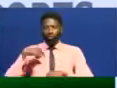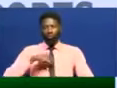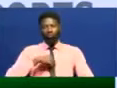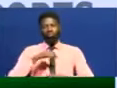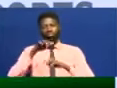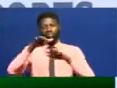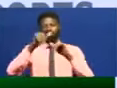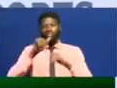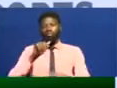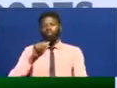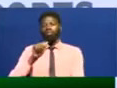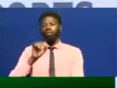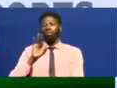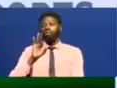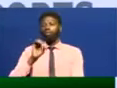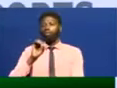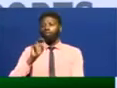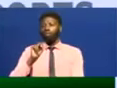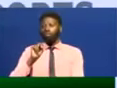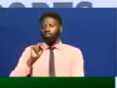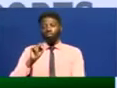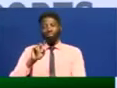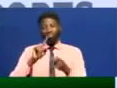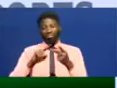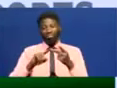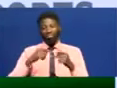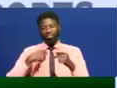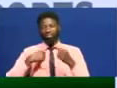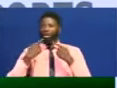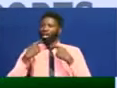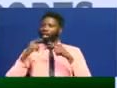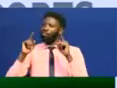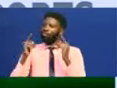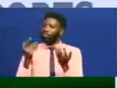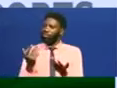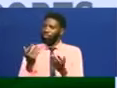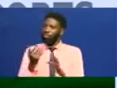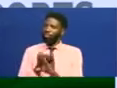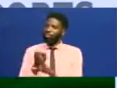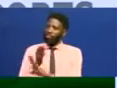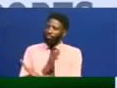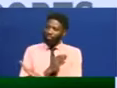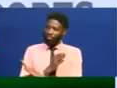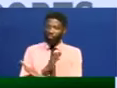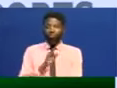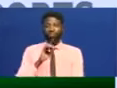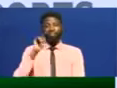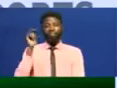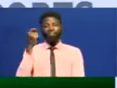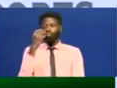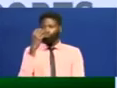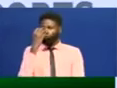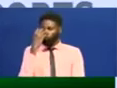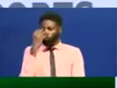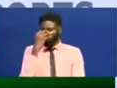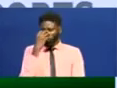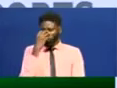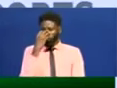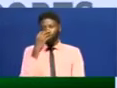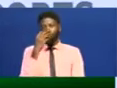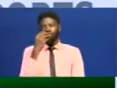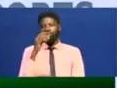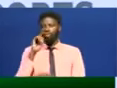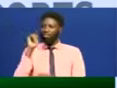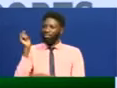Nations. And number two, I said, before President William Ruto leaves office, Kenya